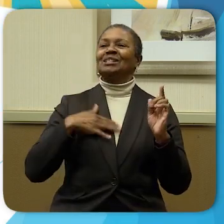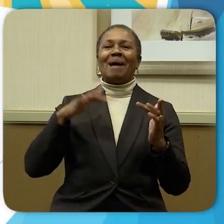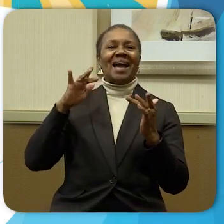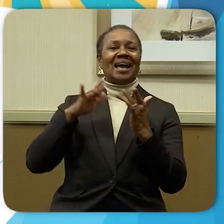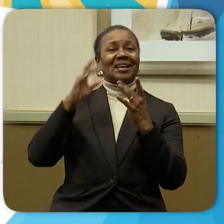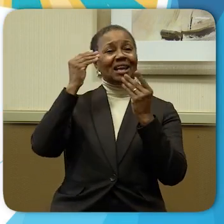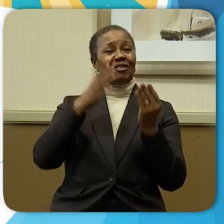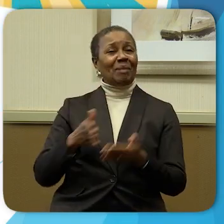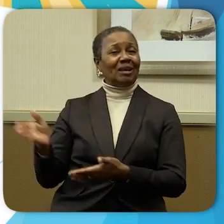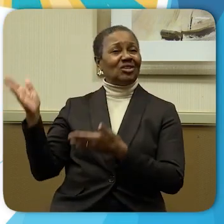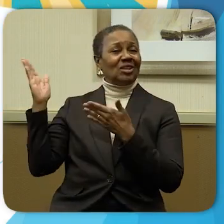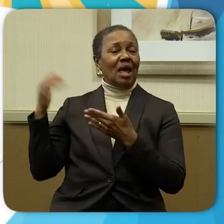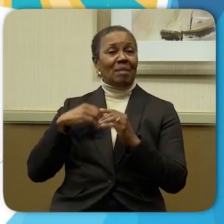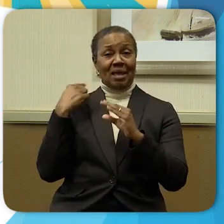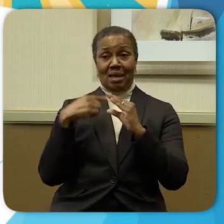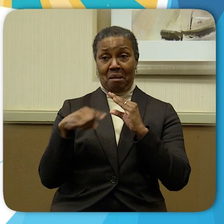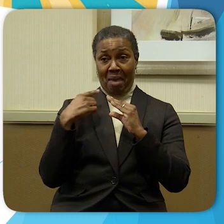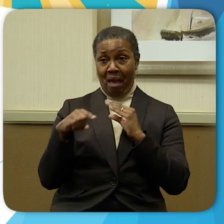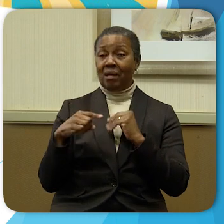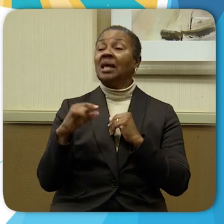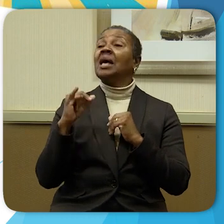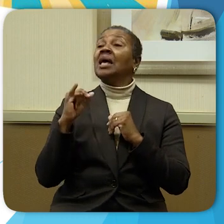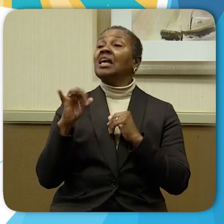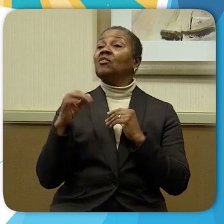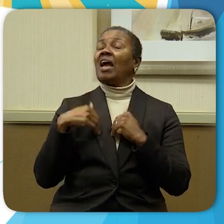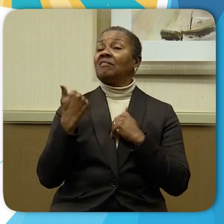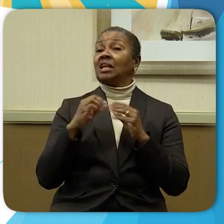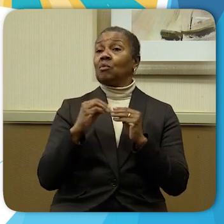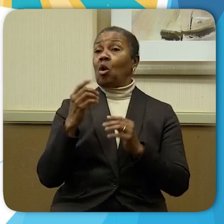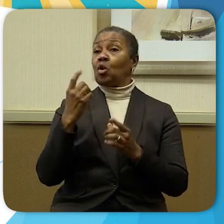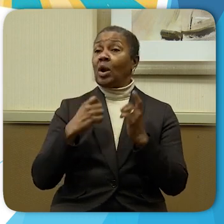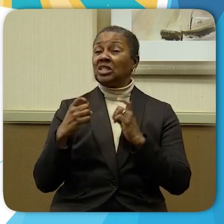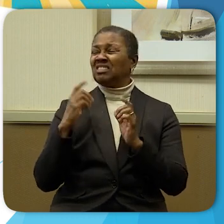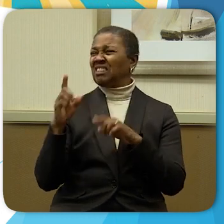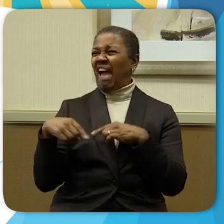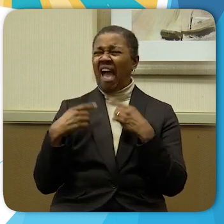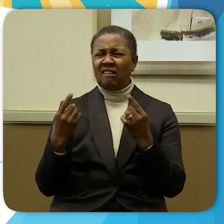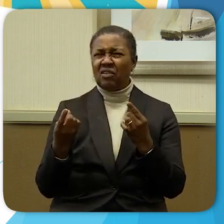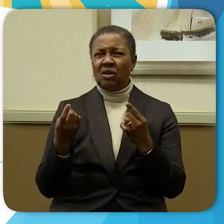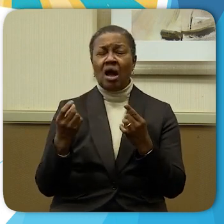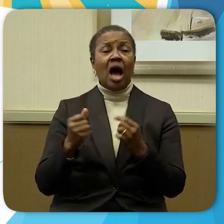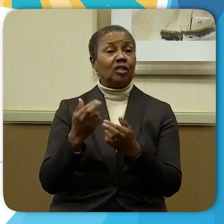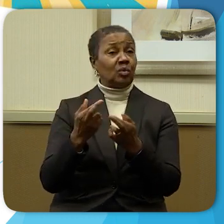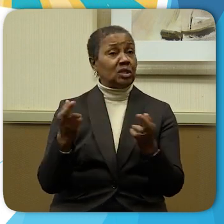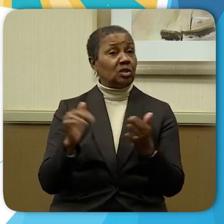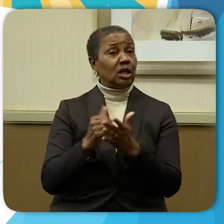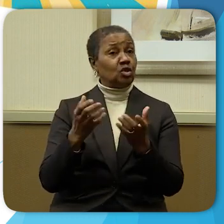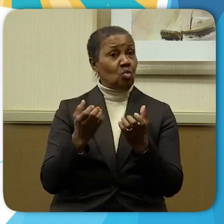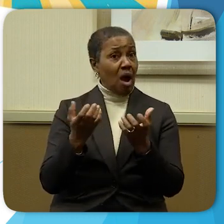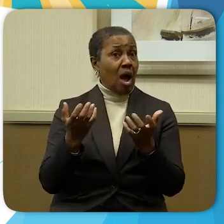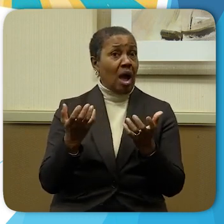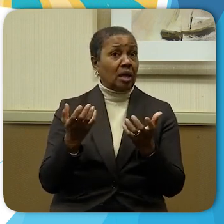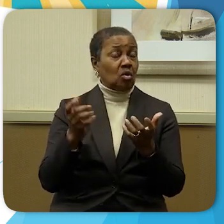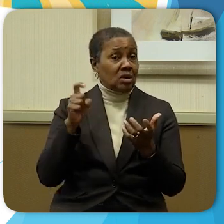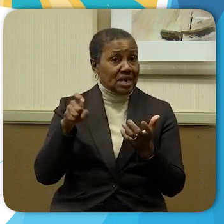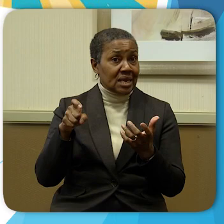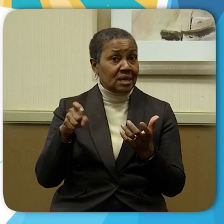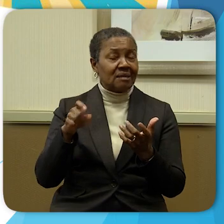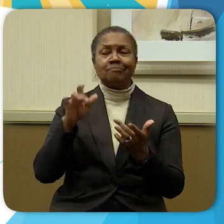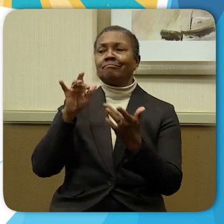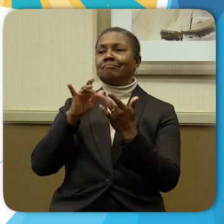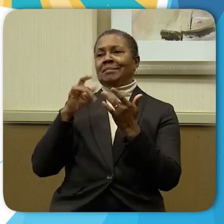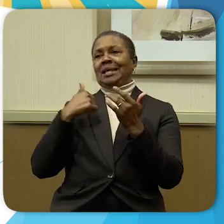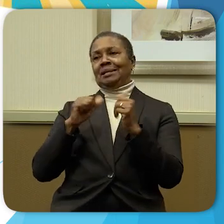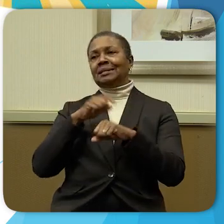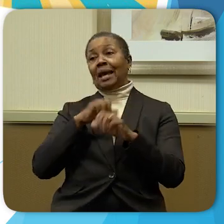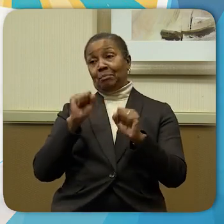contact information and my email. So if you have any questions ever, if there's any other resources that you're looking for, feel free to reach out